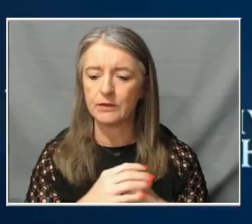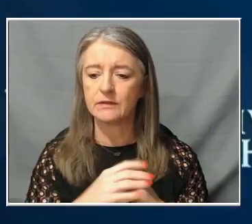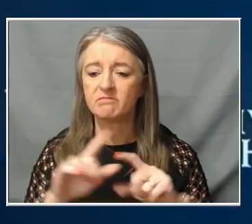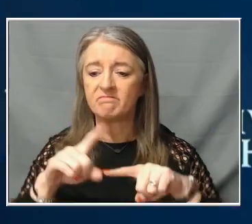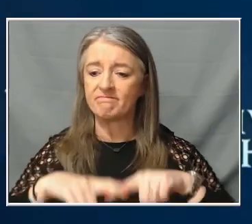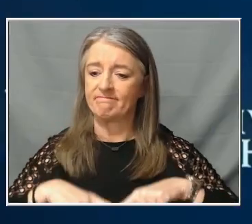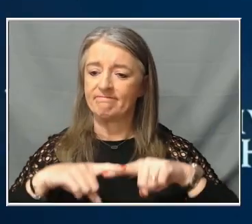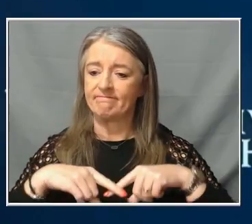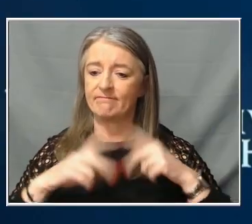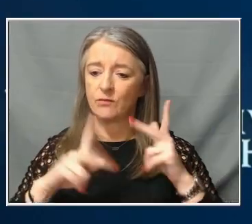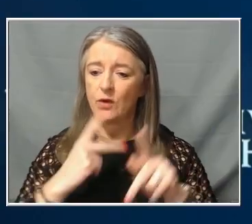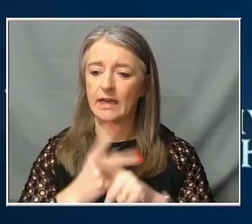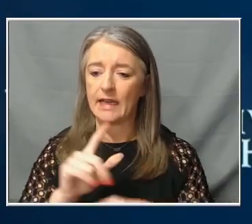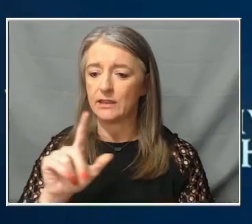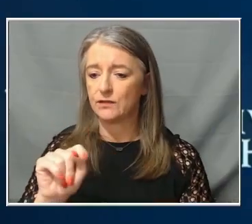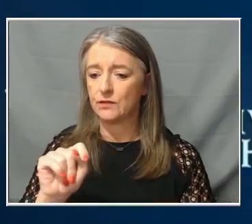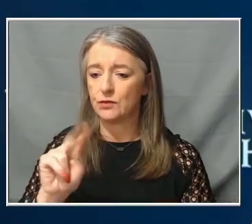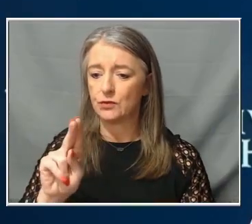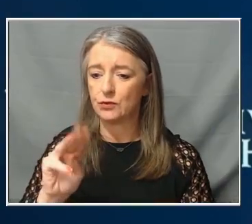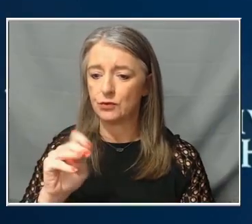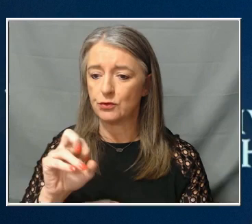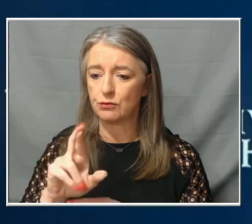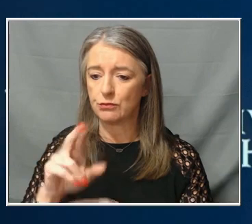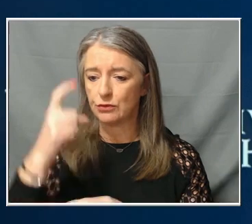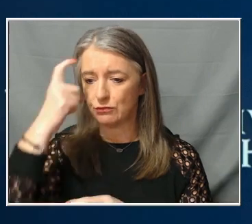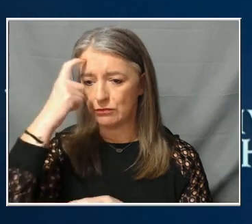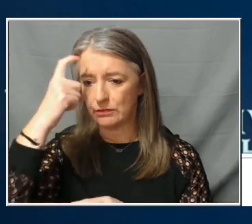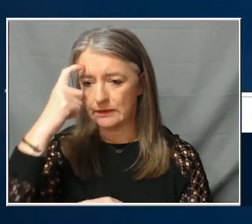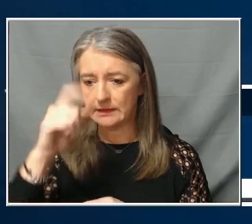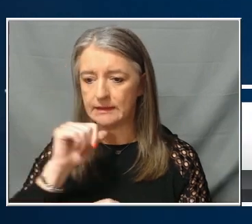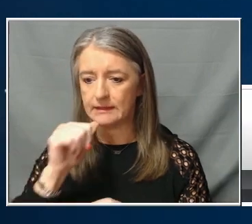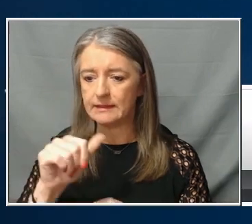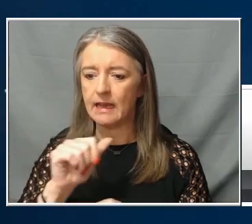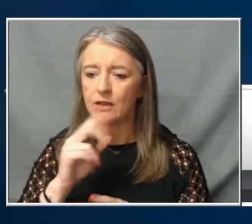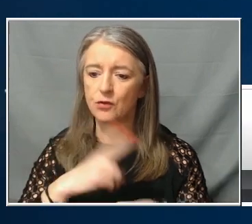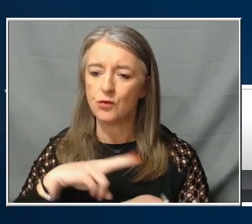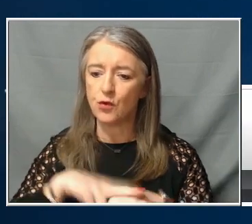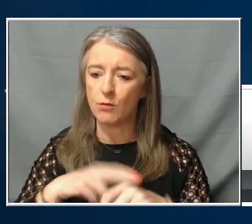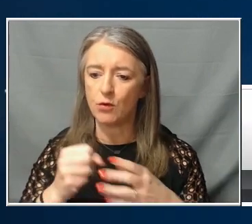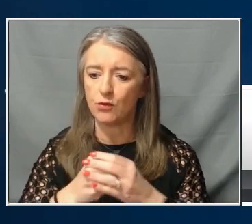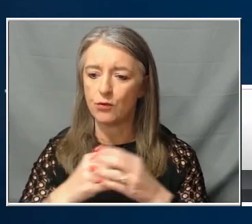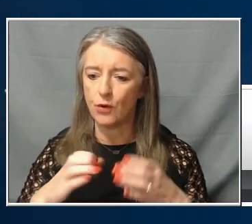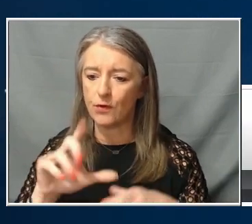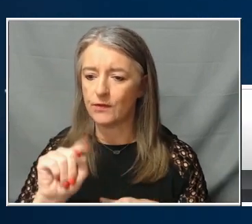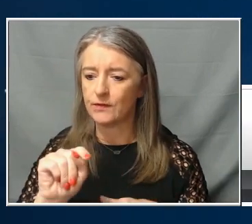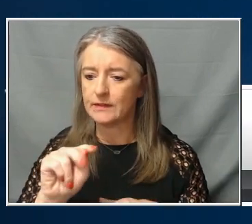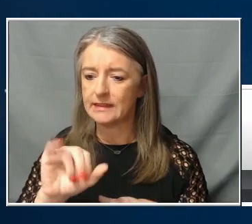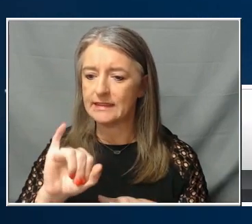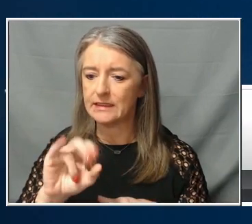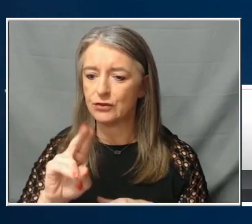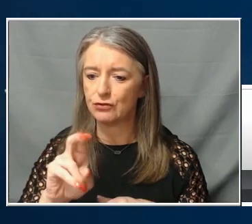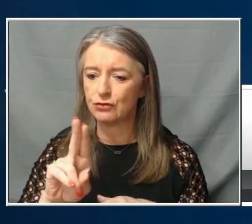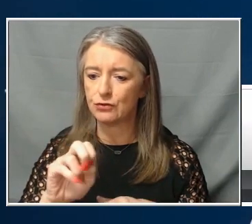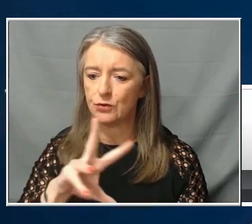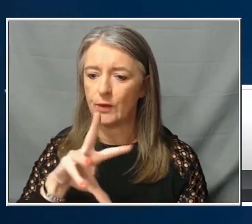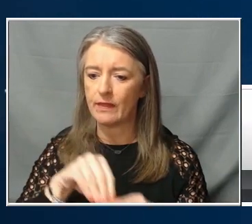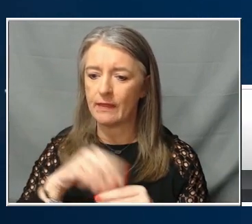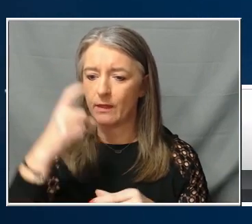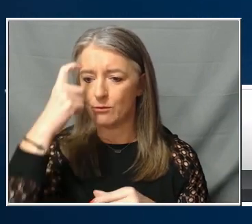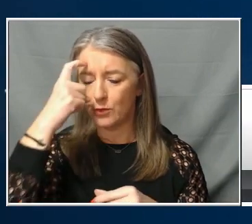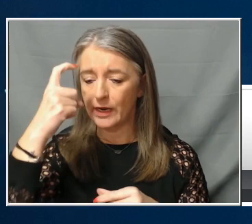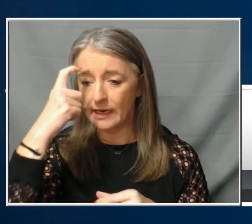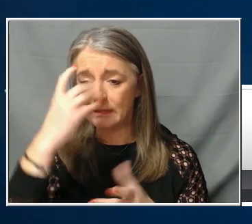what kind of brain tumor it is. Brain tumors are an abnormal growth of tissue in a certain part of the brain. And some of